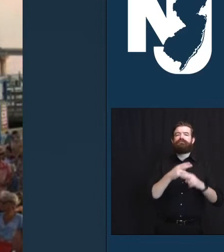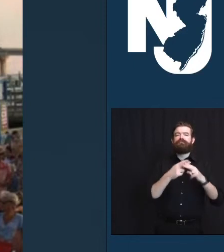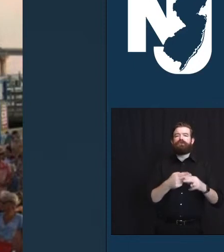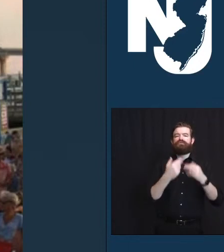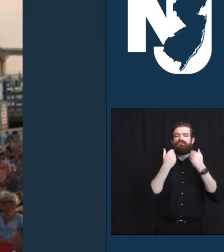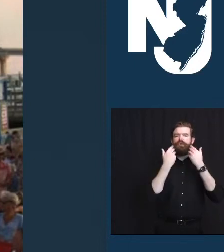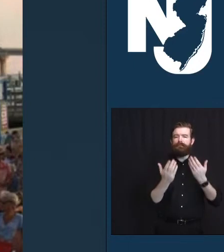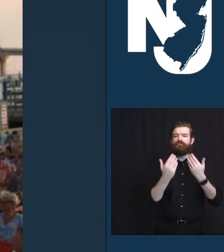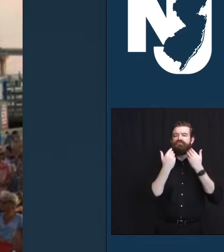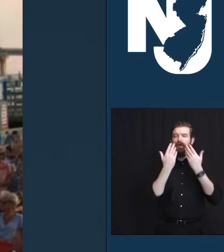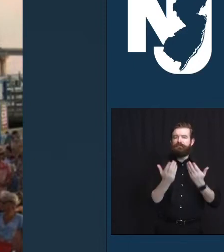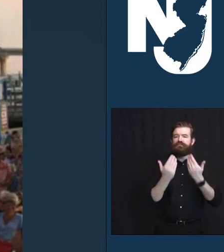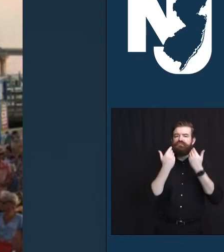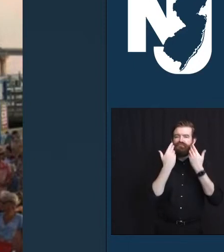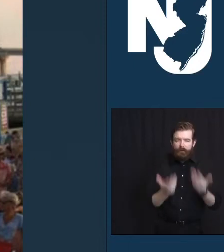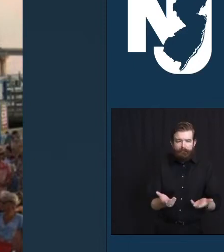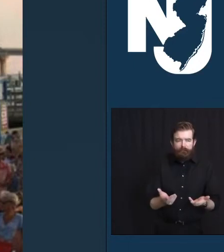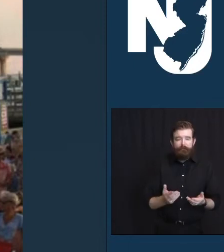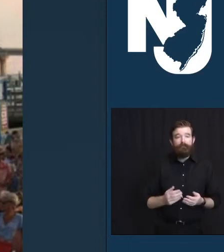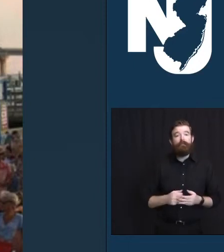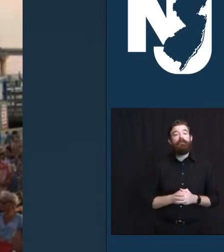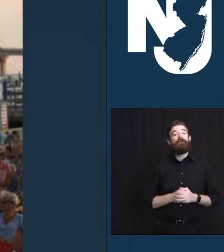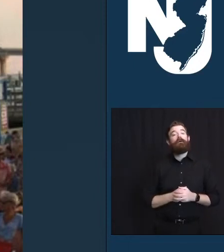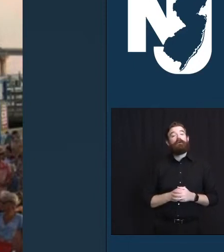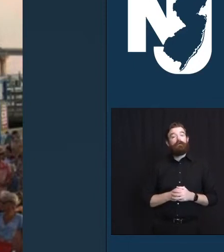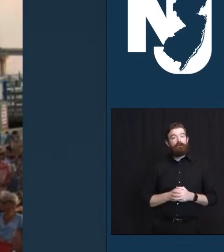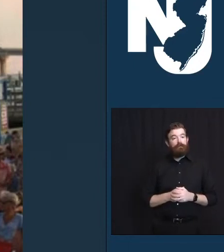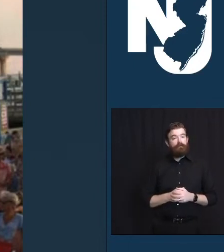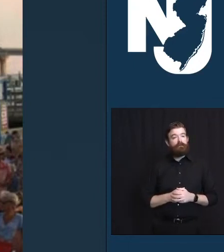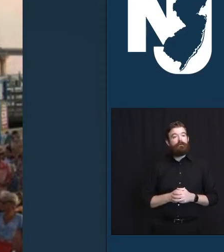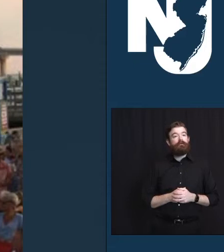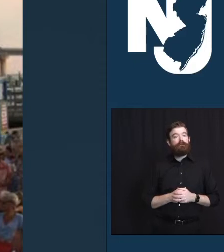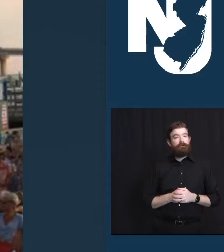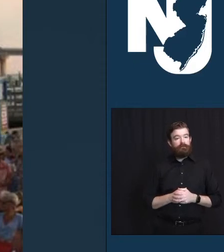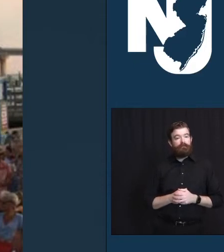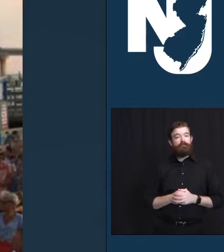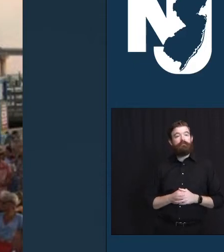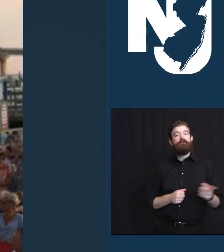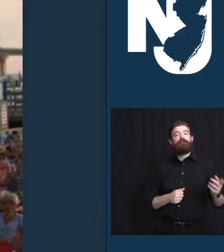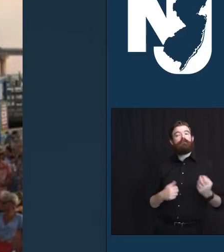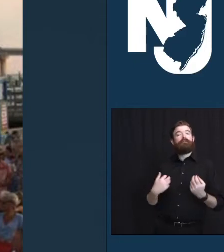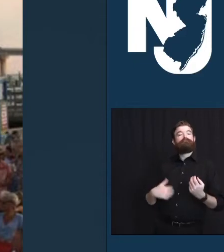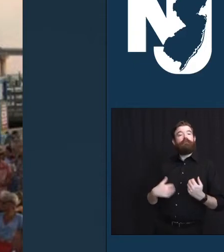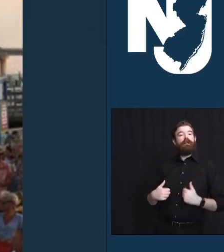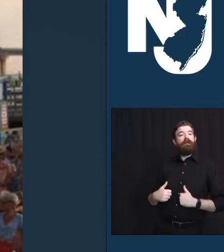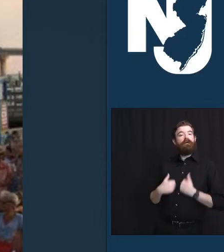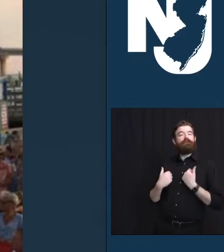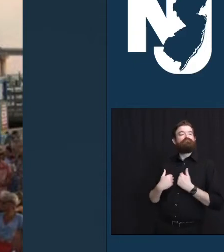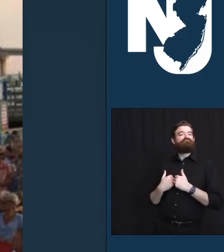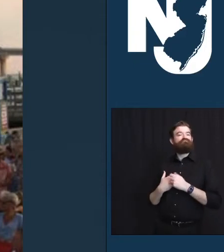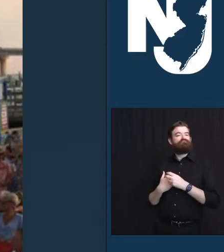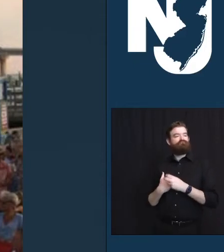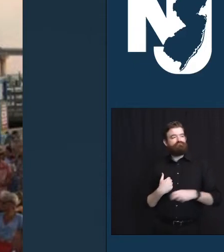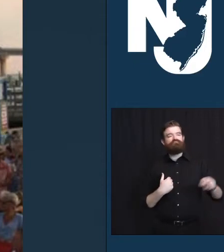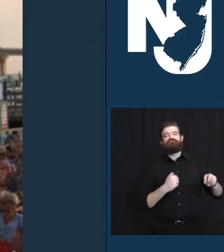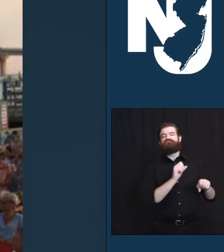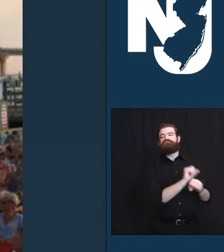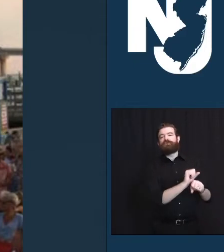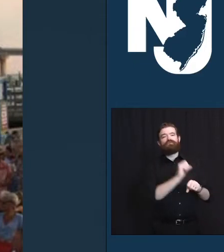Later, Kenny would trade the stage for the radio studio, broadcasting for many years out of Vineland's WVLT Cruisin'